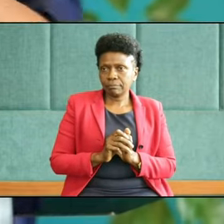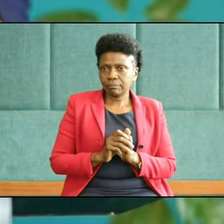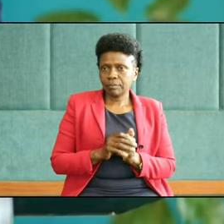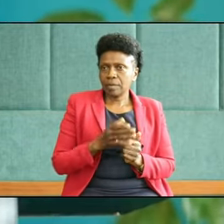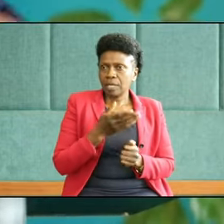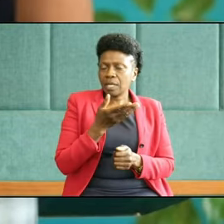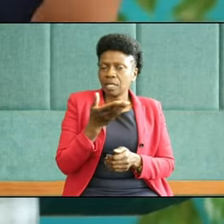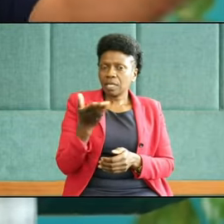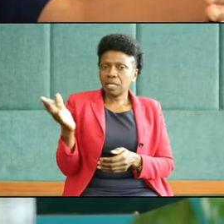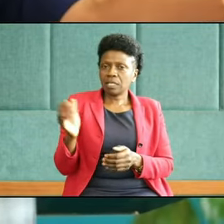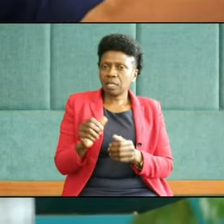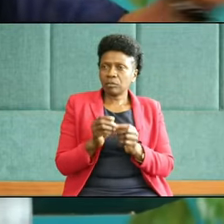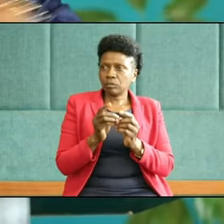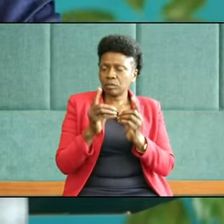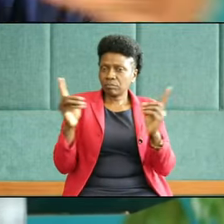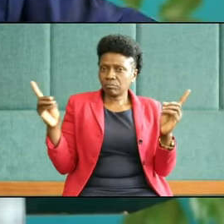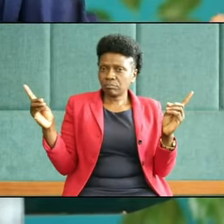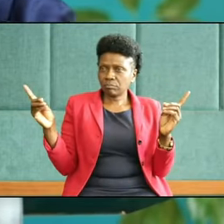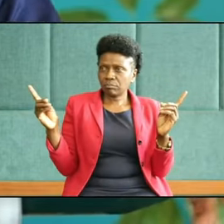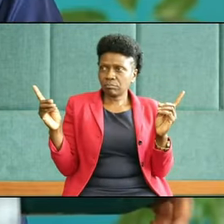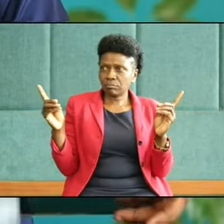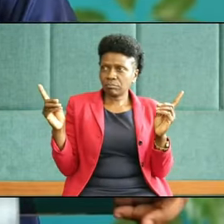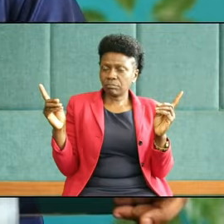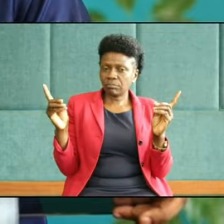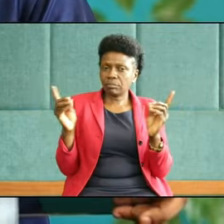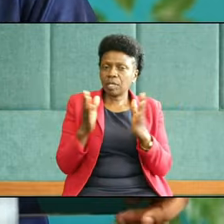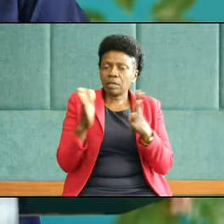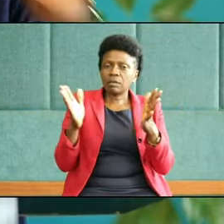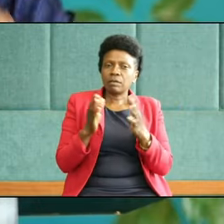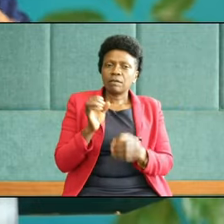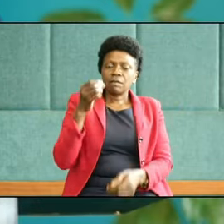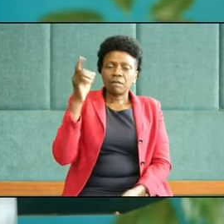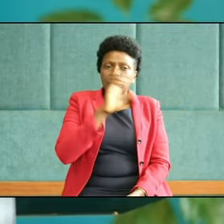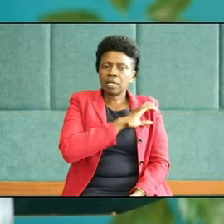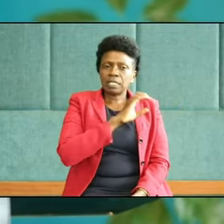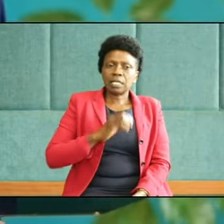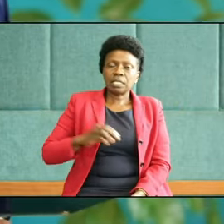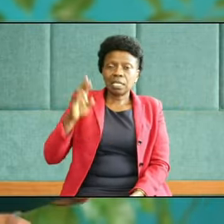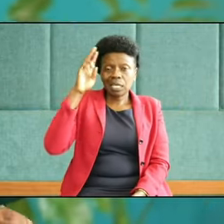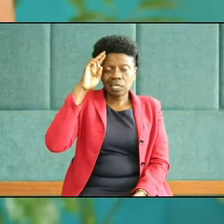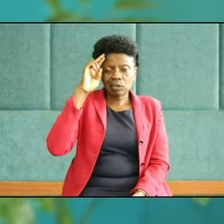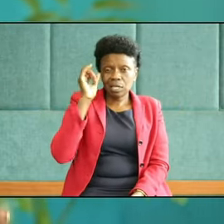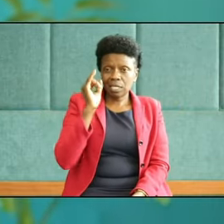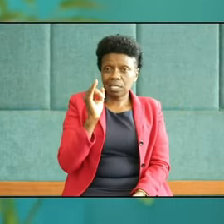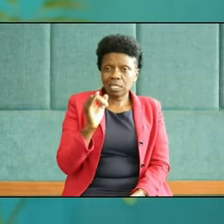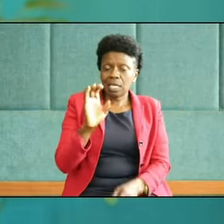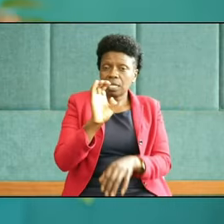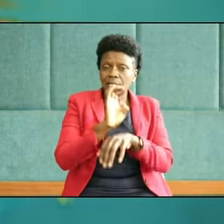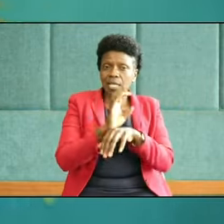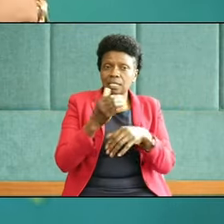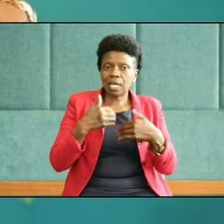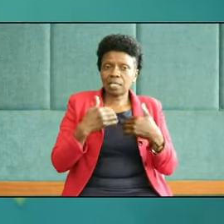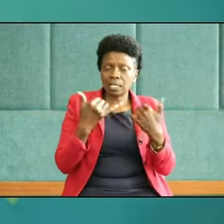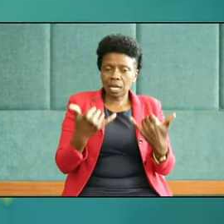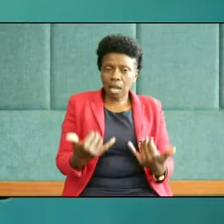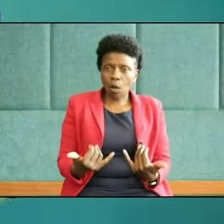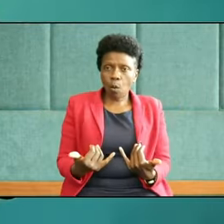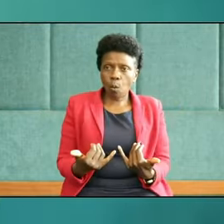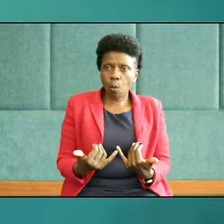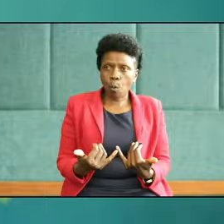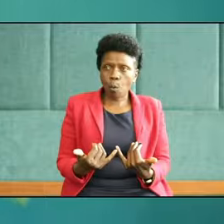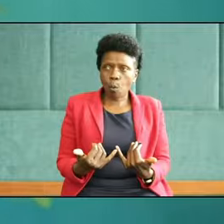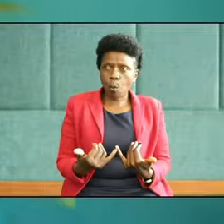There is an existential threat for the Christian church. The reason is the church has now